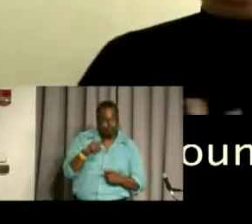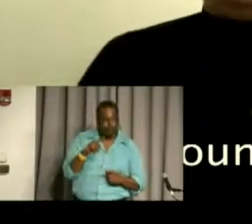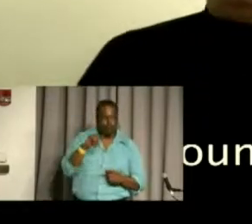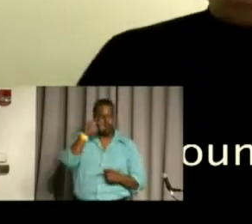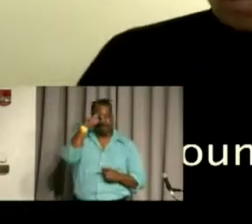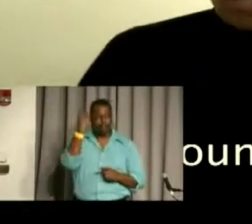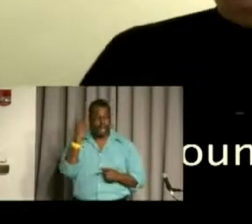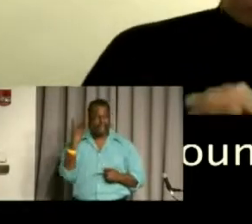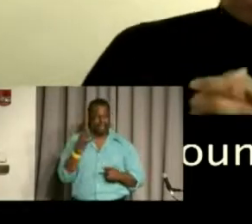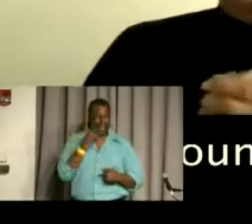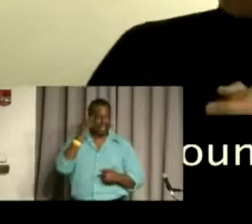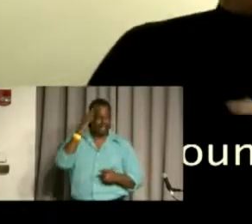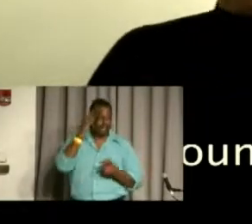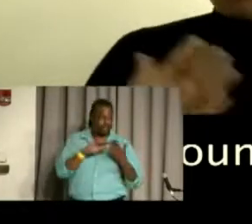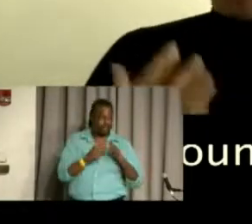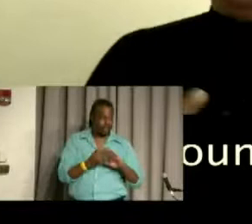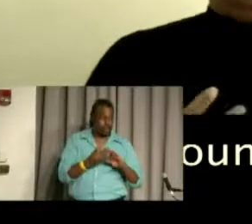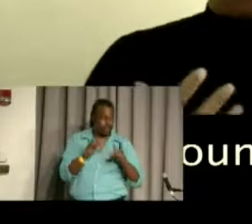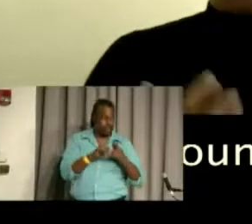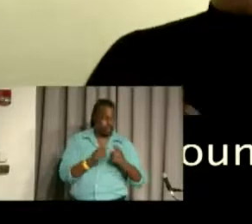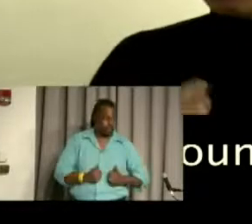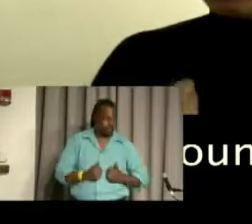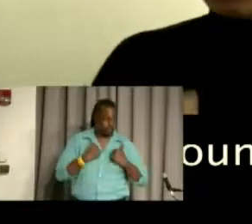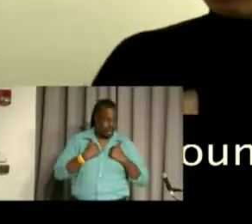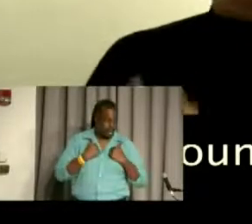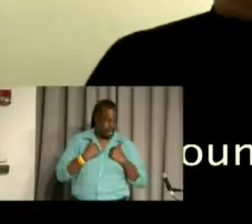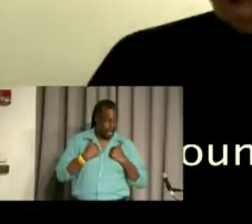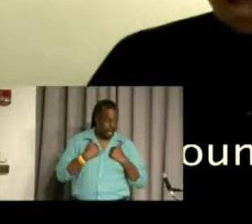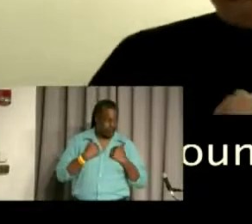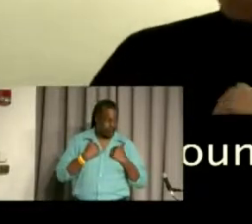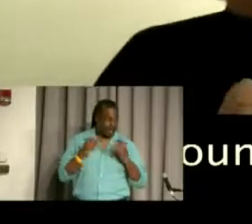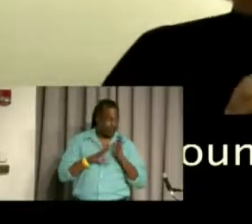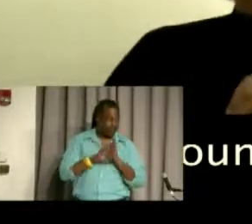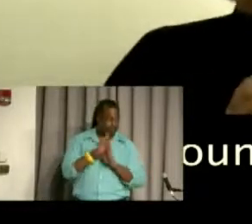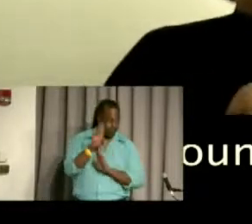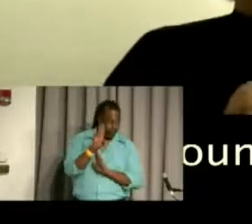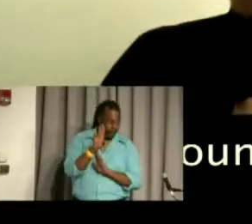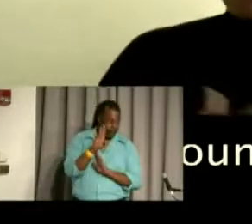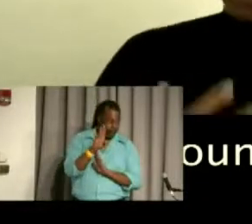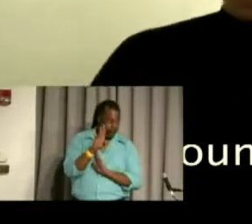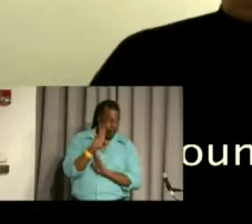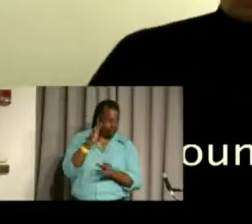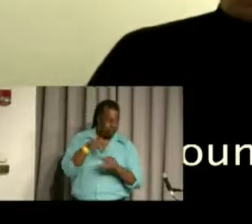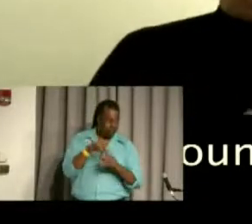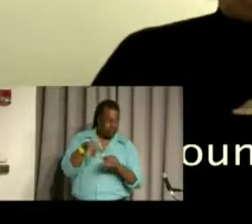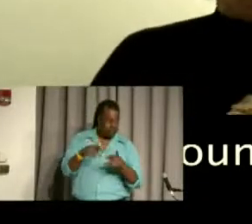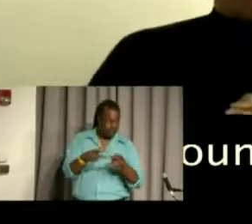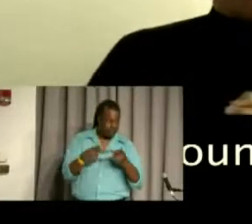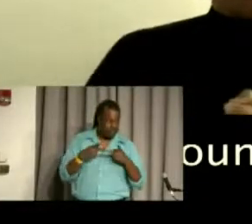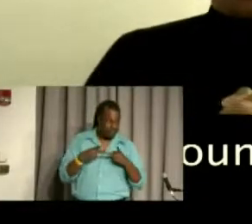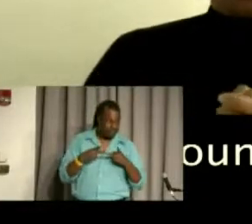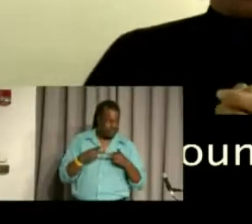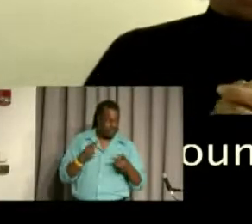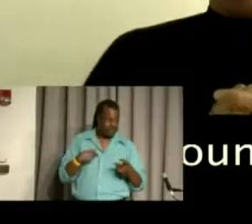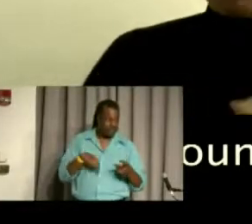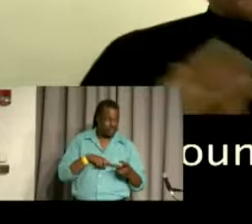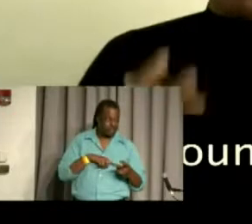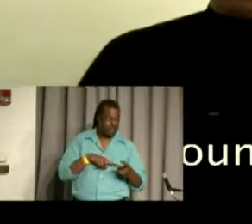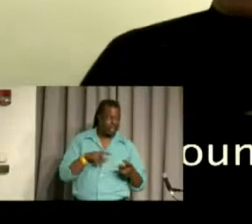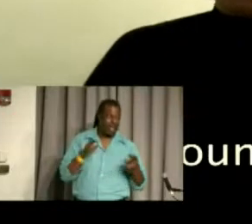and Indigenous communities to survive, to live, to thrive in this place,